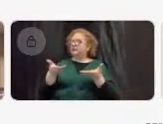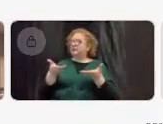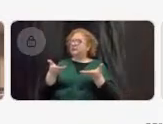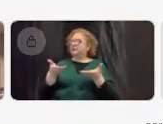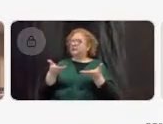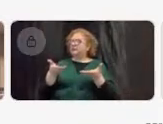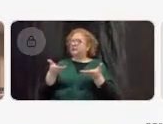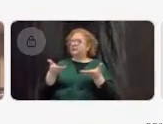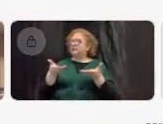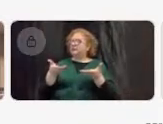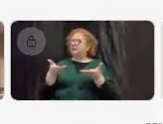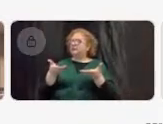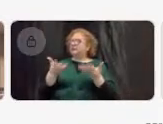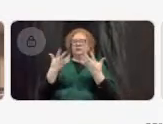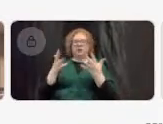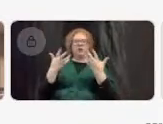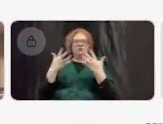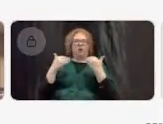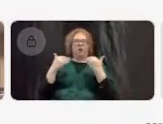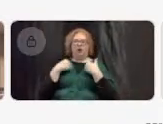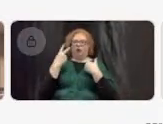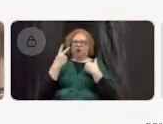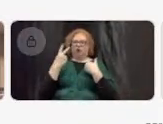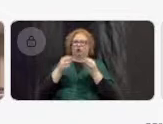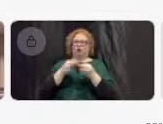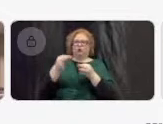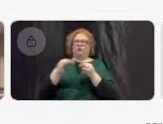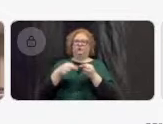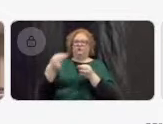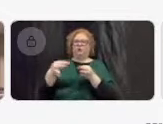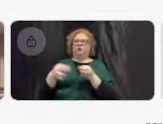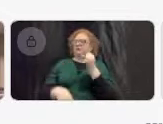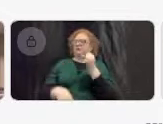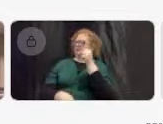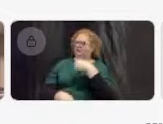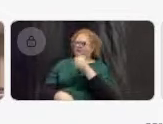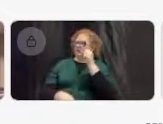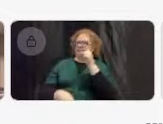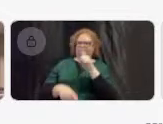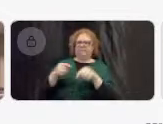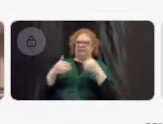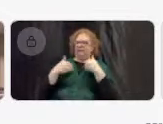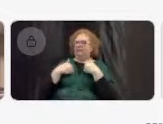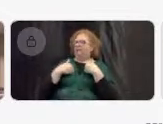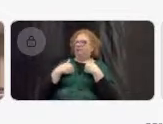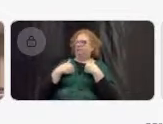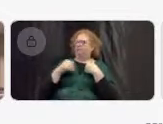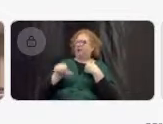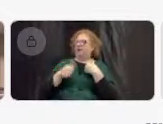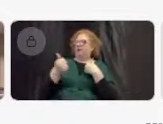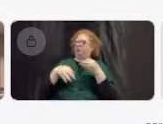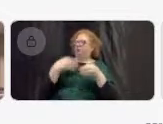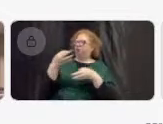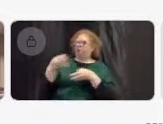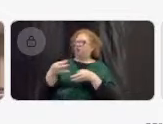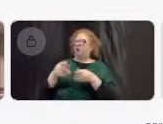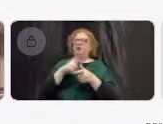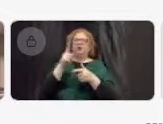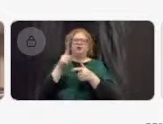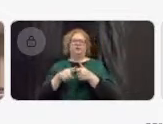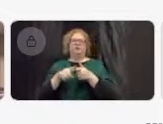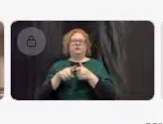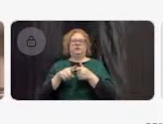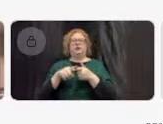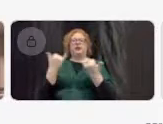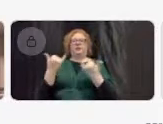then they've already had 2 deferrals? Yes, sir. They cannot have another deferral. All right, so at this time, they will have to resubmit a new